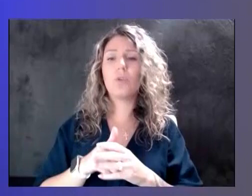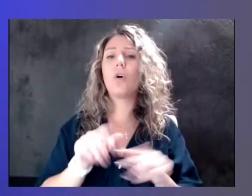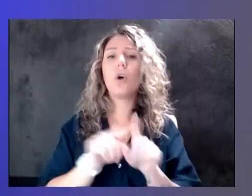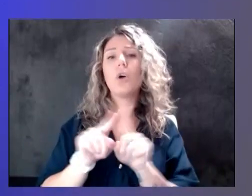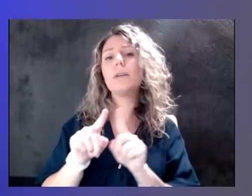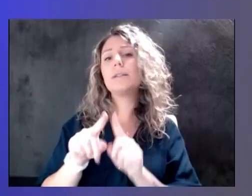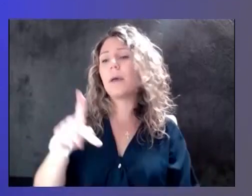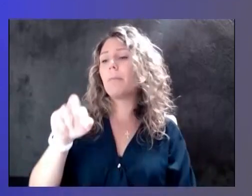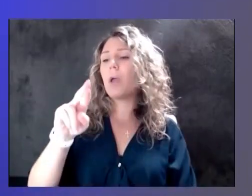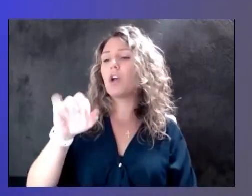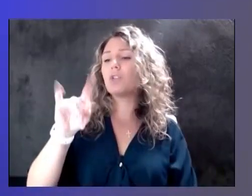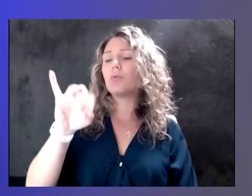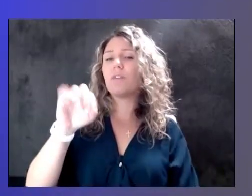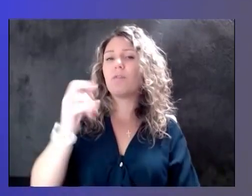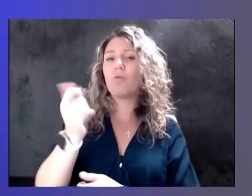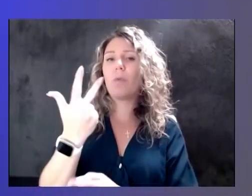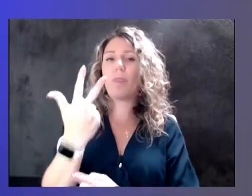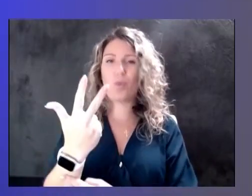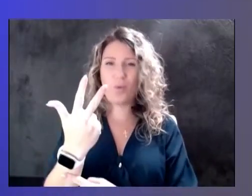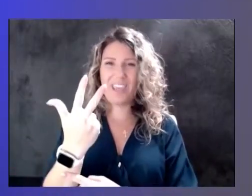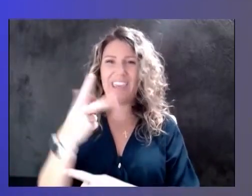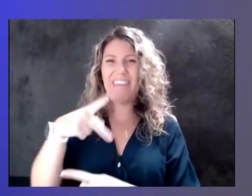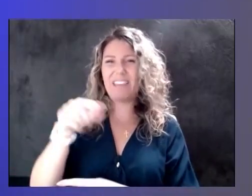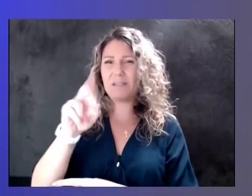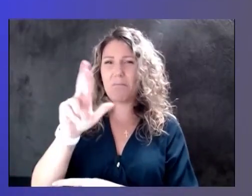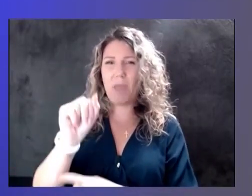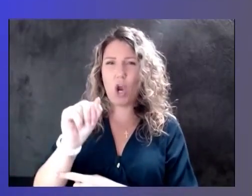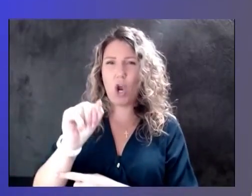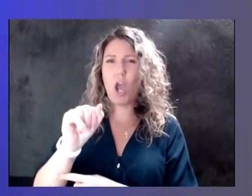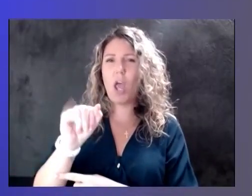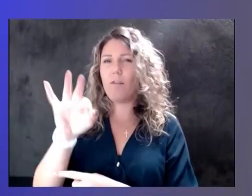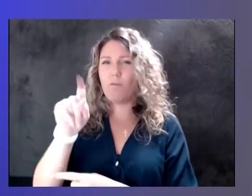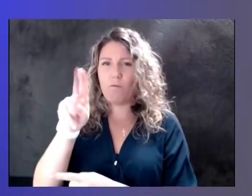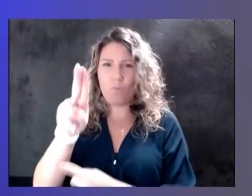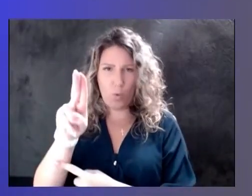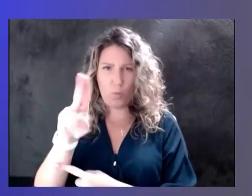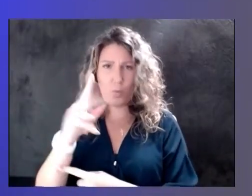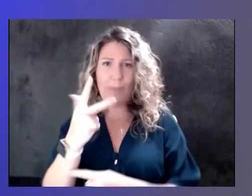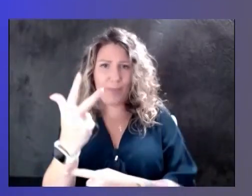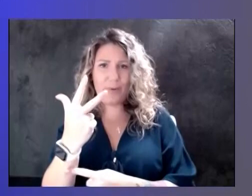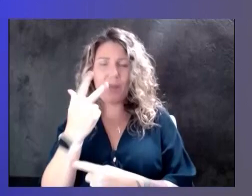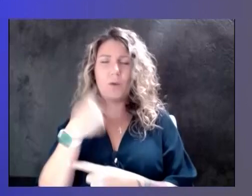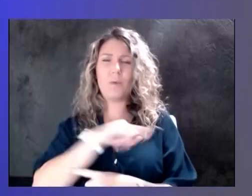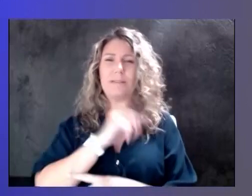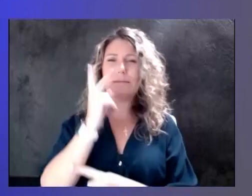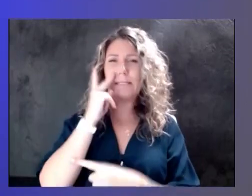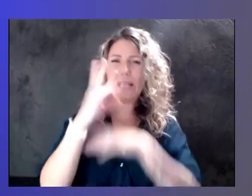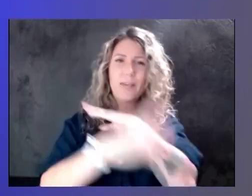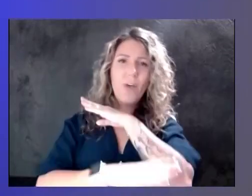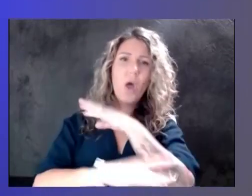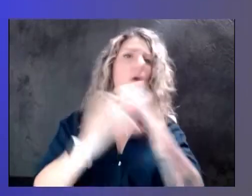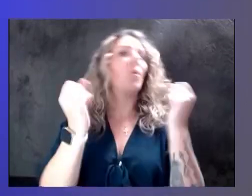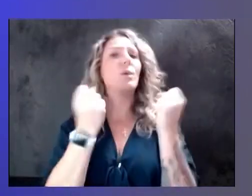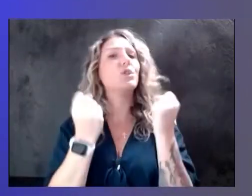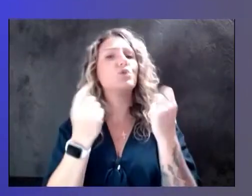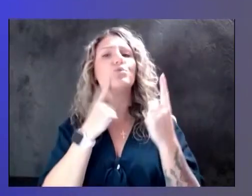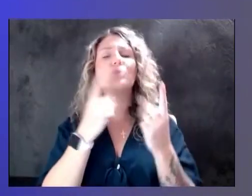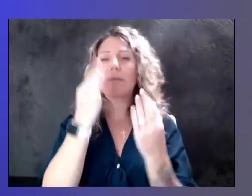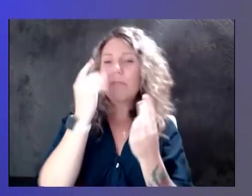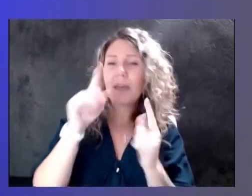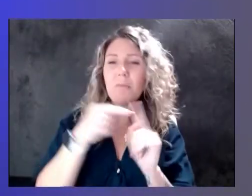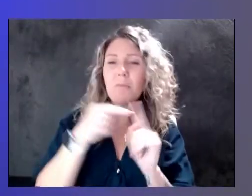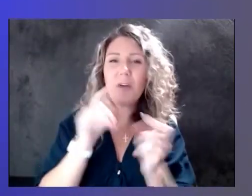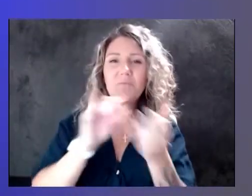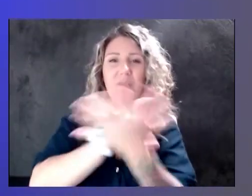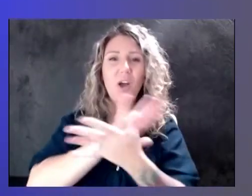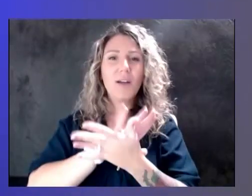3. Again, something that we normally see in the fall and winter, normally think of as just causing an upper